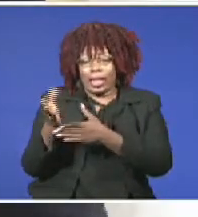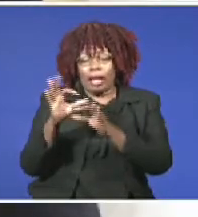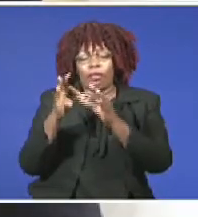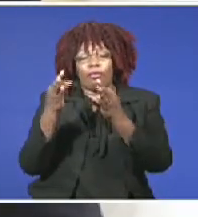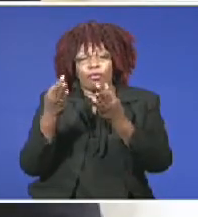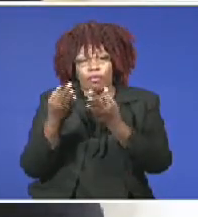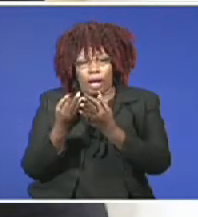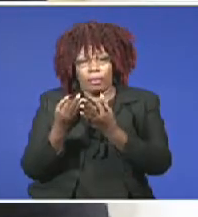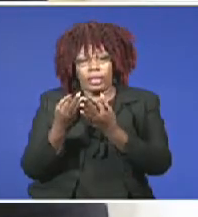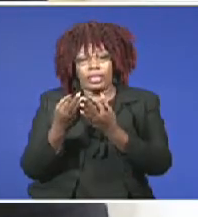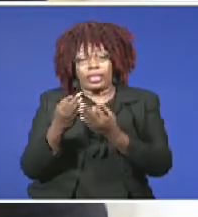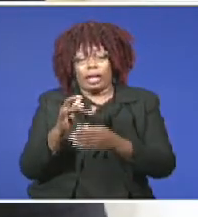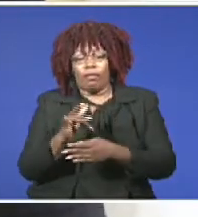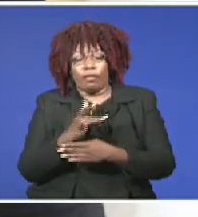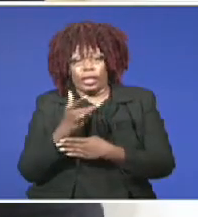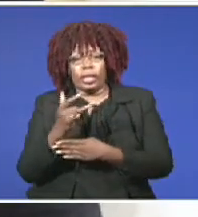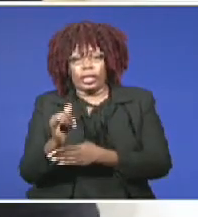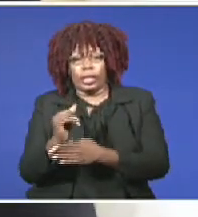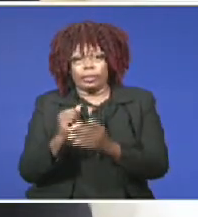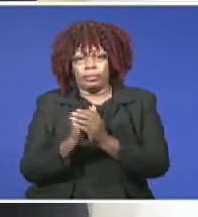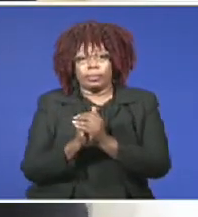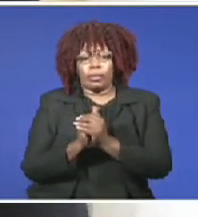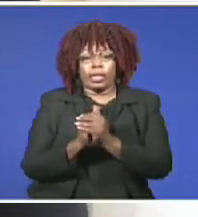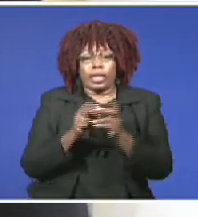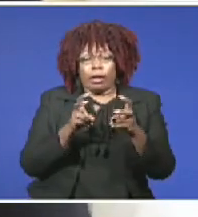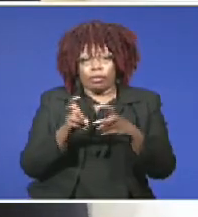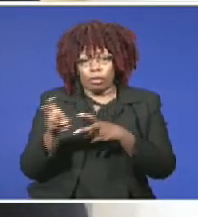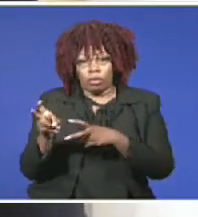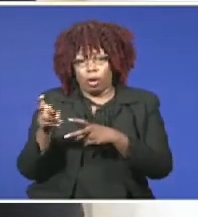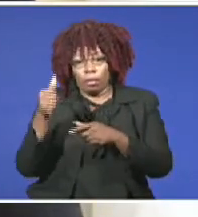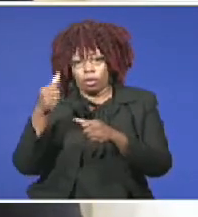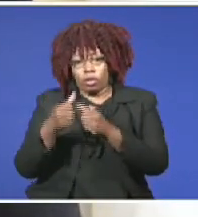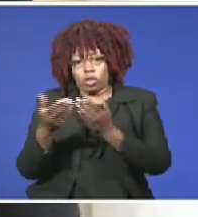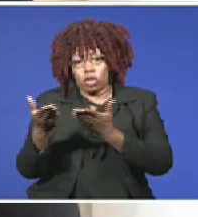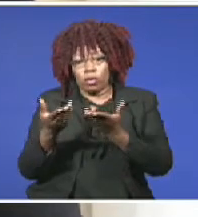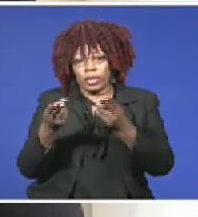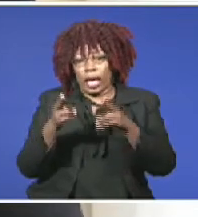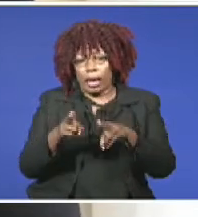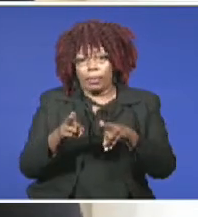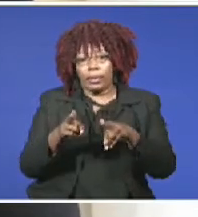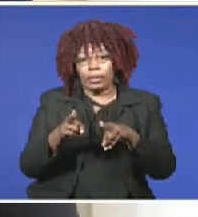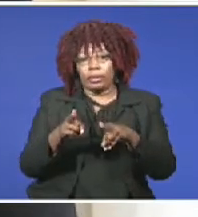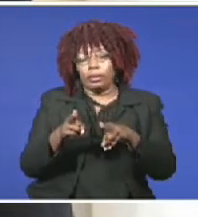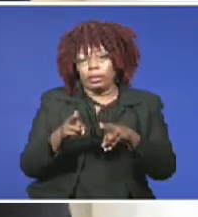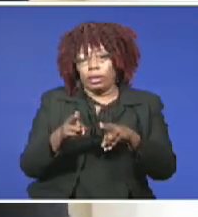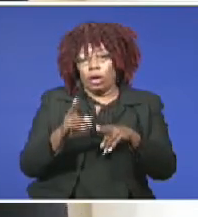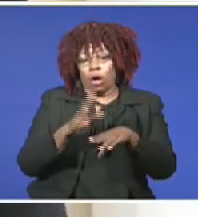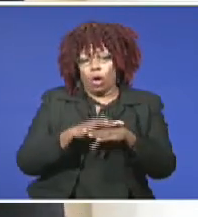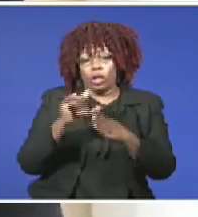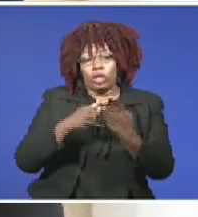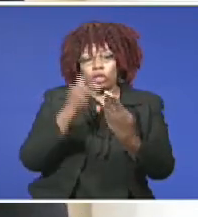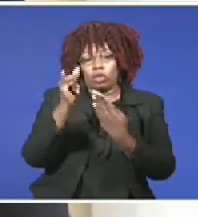with. Meanwhile, funeral services for Tabitha Hay and Kathleen Fernander will take place tentatively on